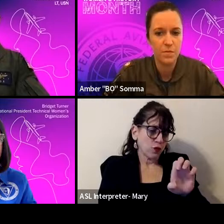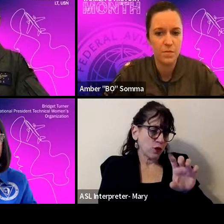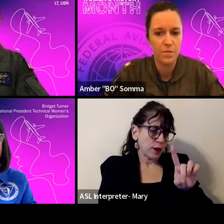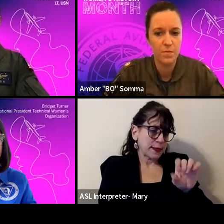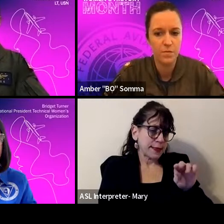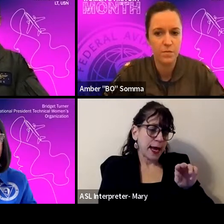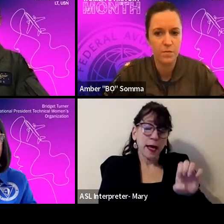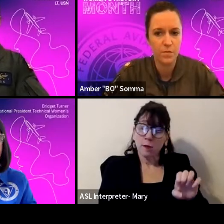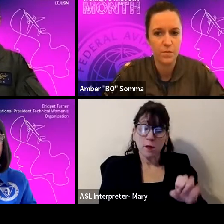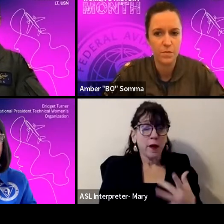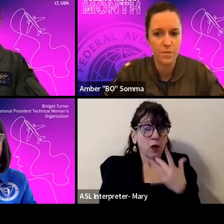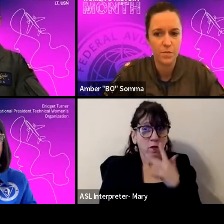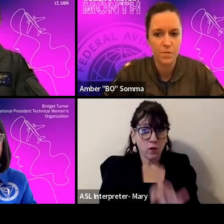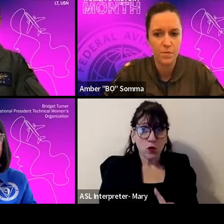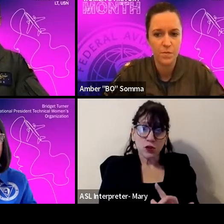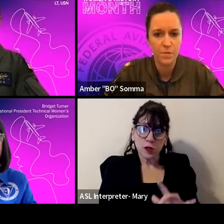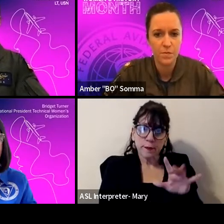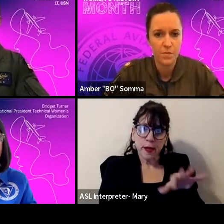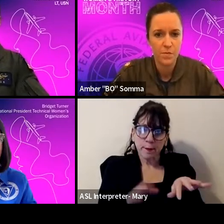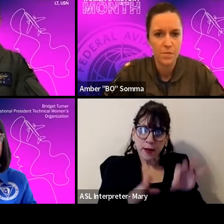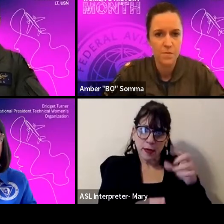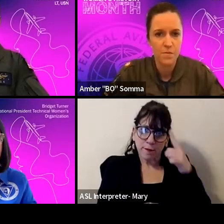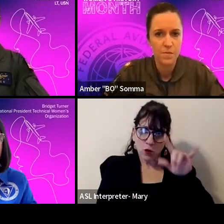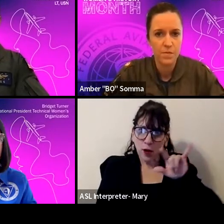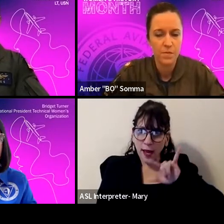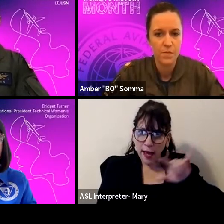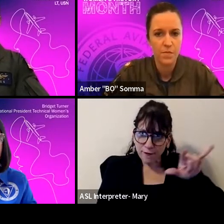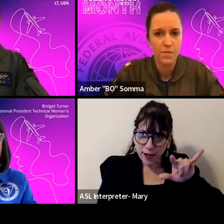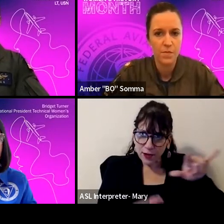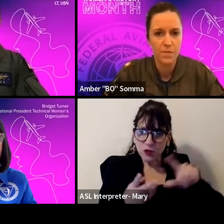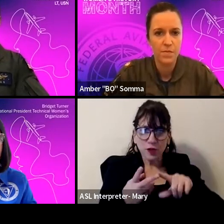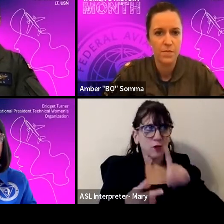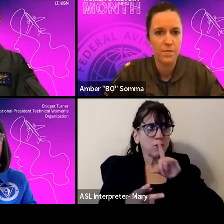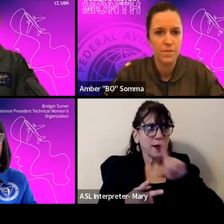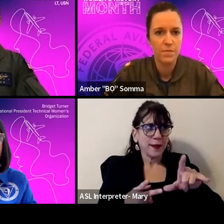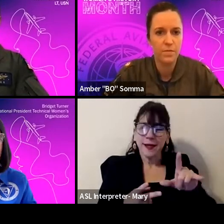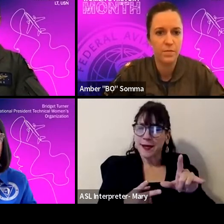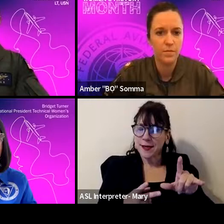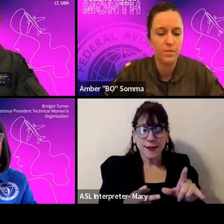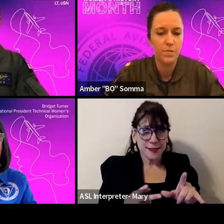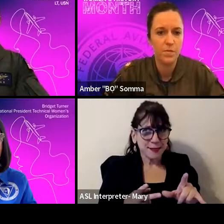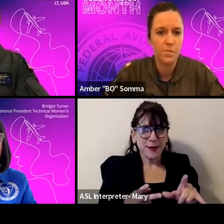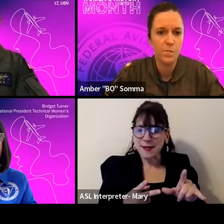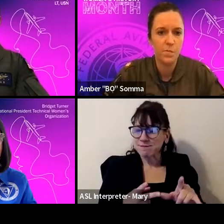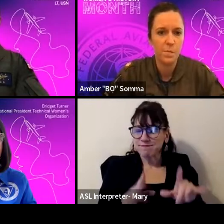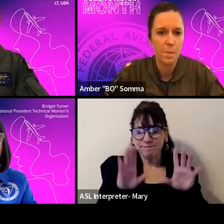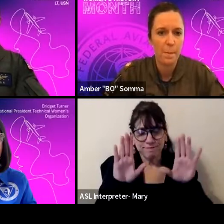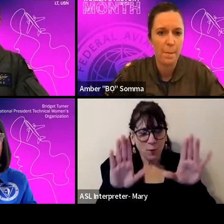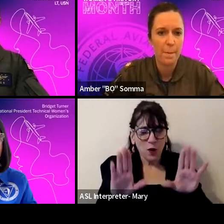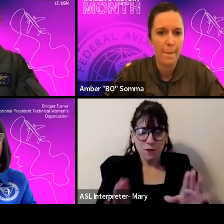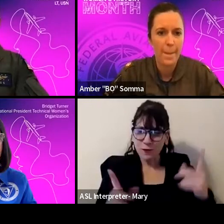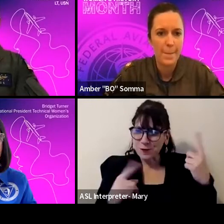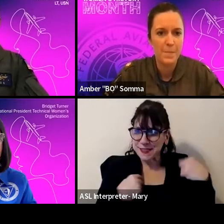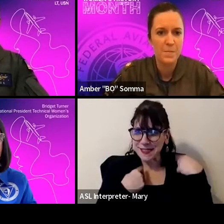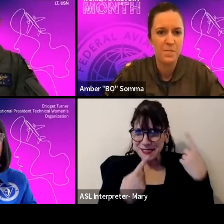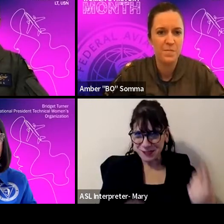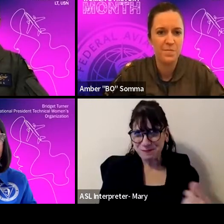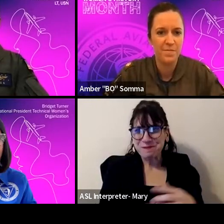and got very fortunate to be picked up for aviation. And really, it's just been a blast ever since. So